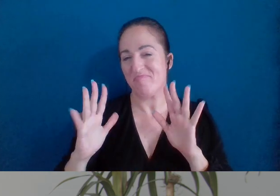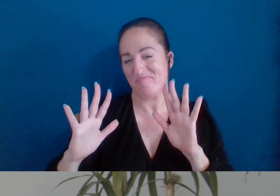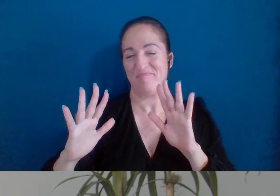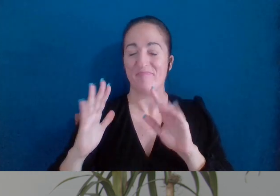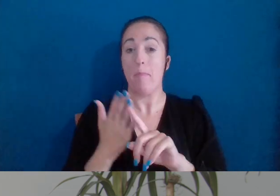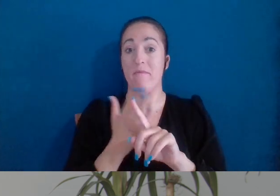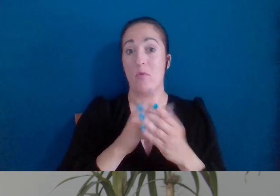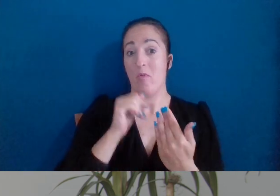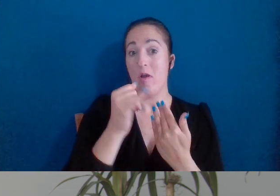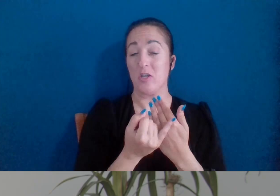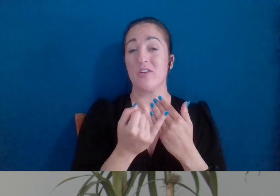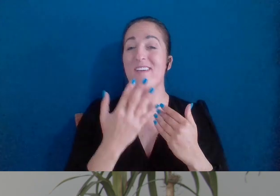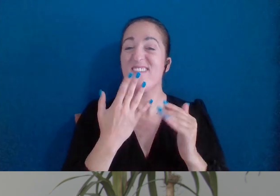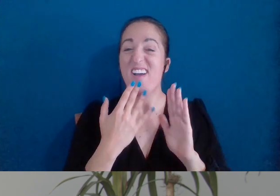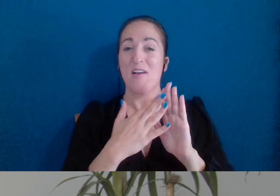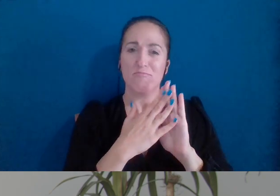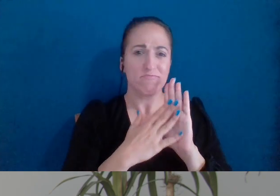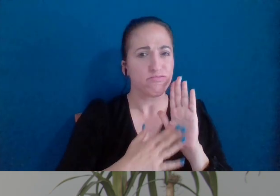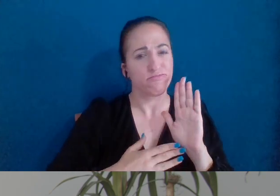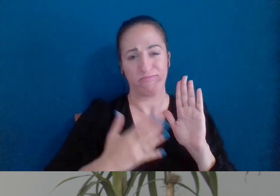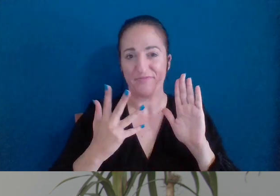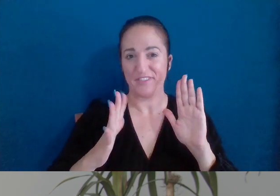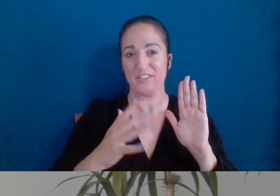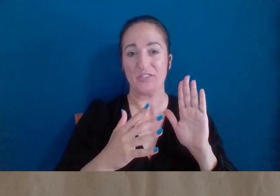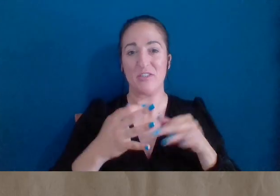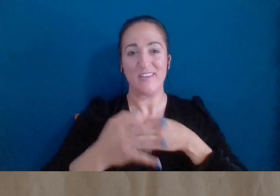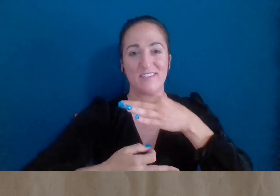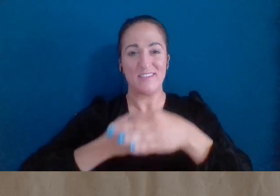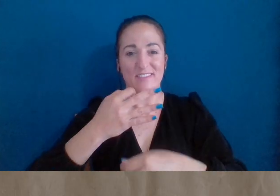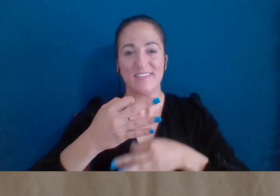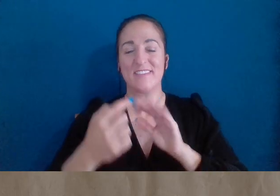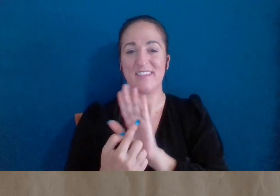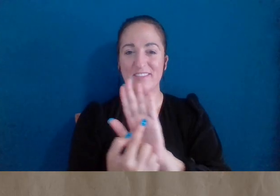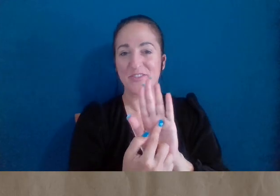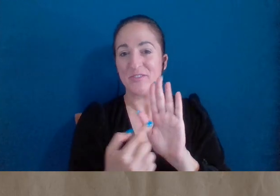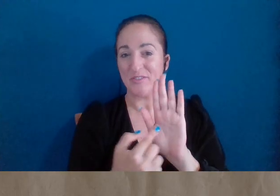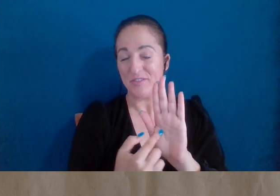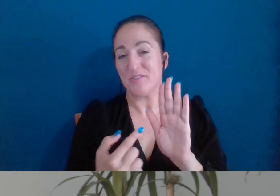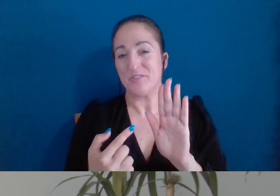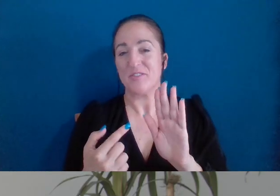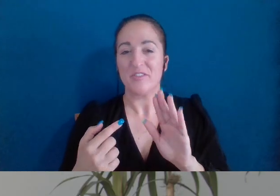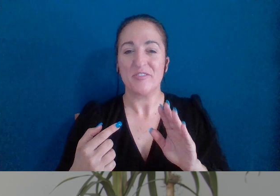colored previously, so we can go ahead and get started cutting.